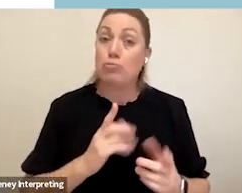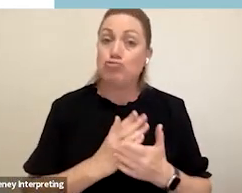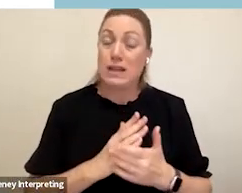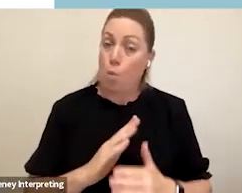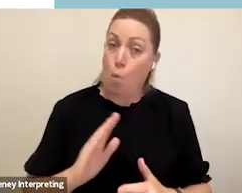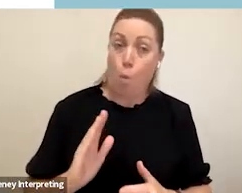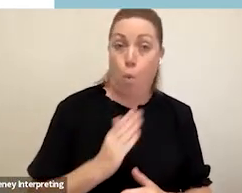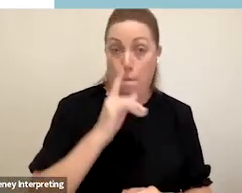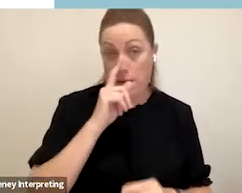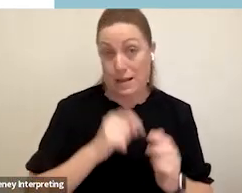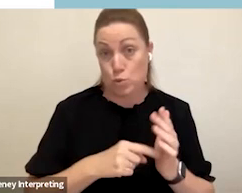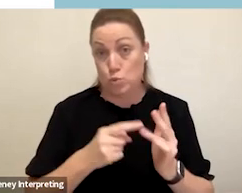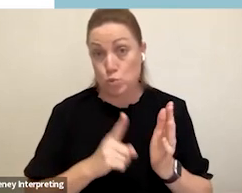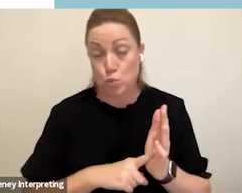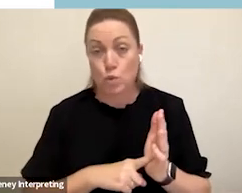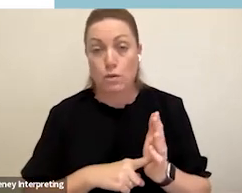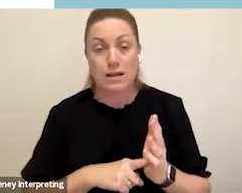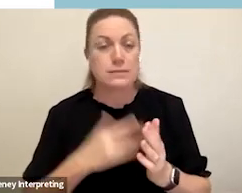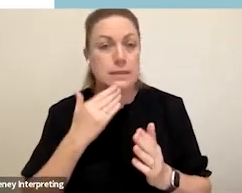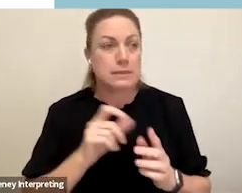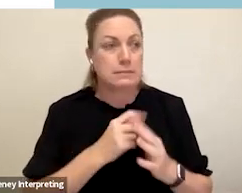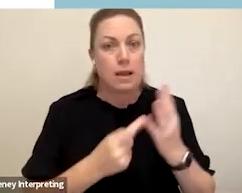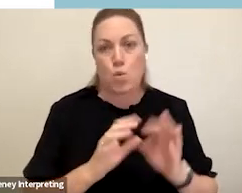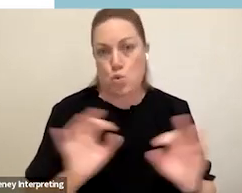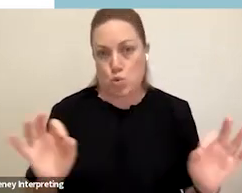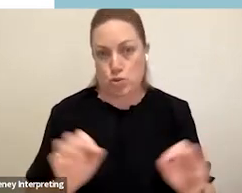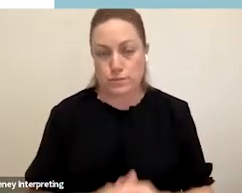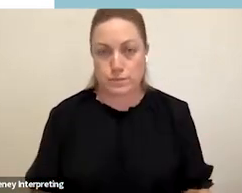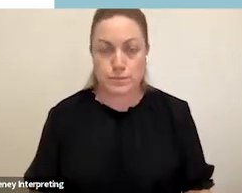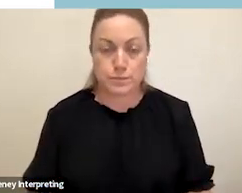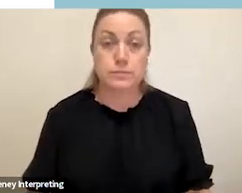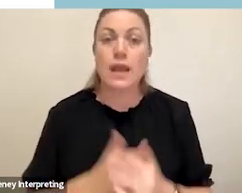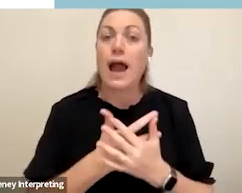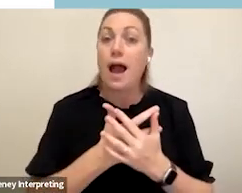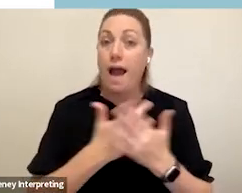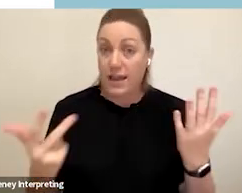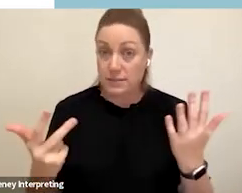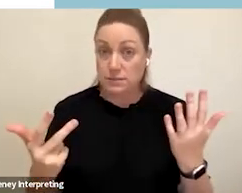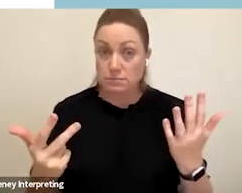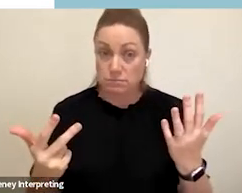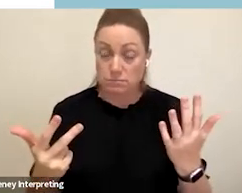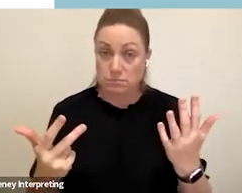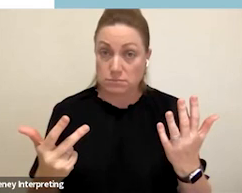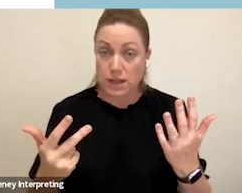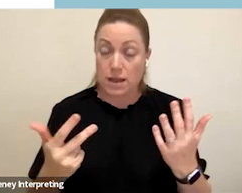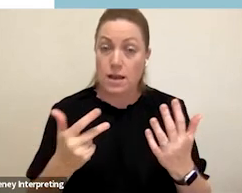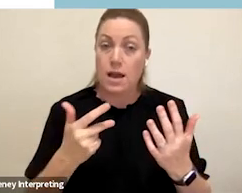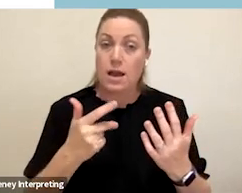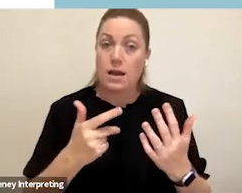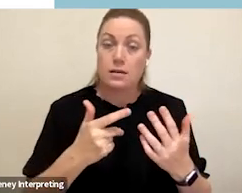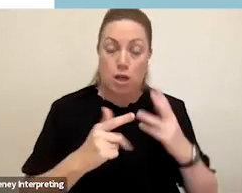everybody can use regardless of disability or not. Those 8 elements, just to give you a bit of a teaser into that tool,